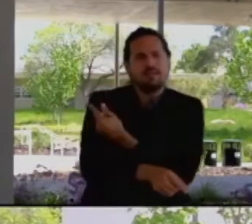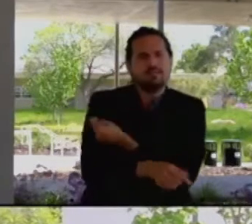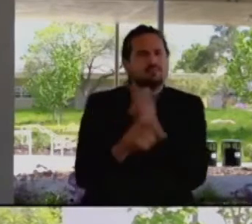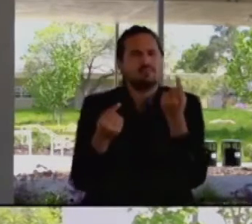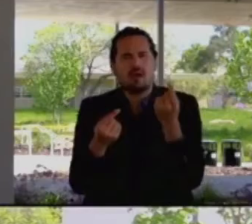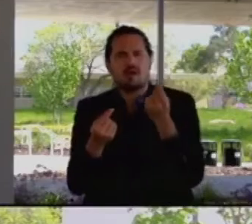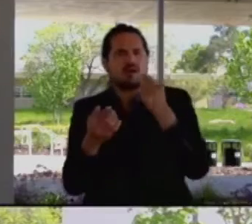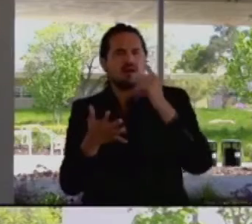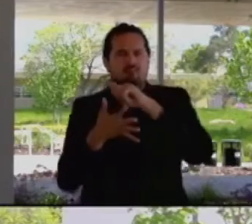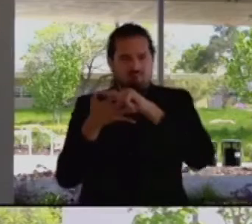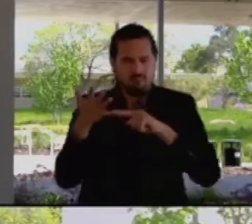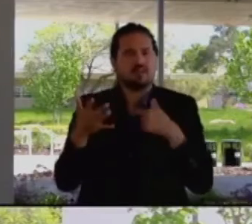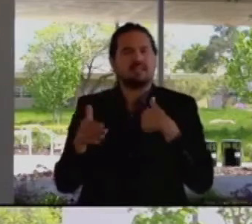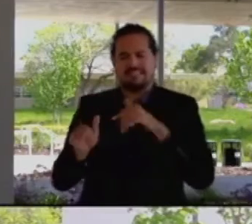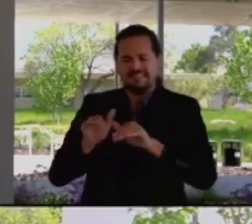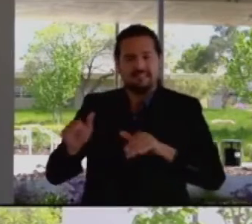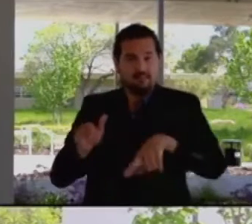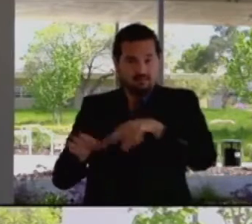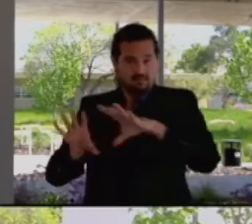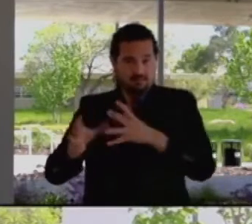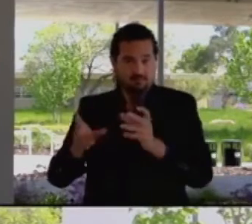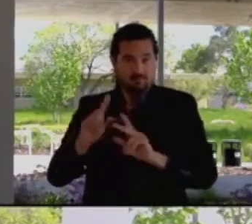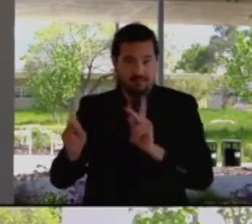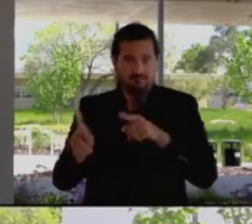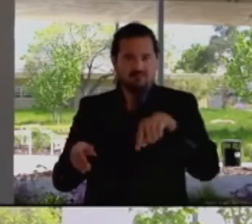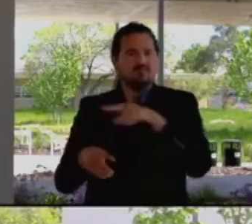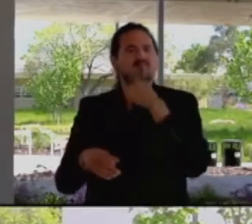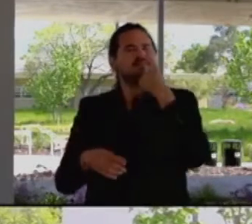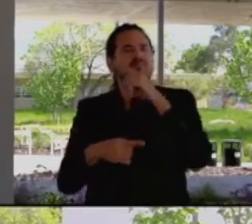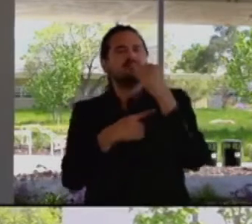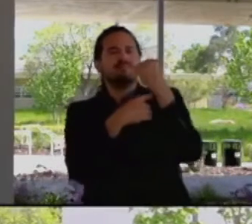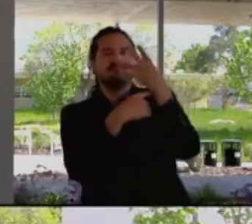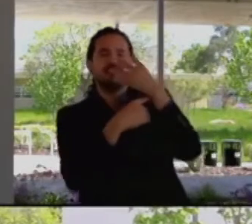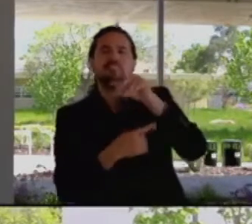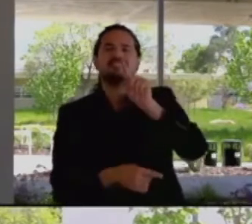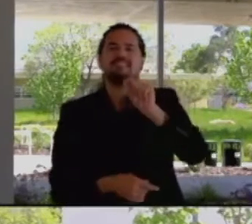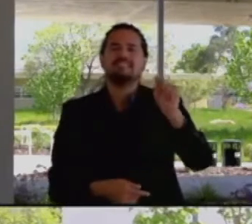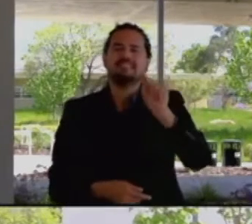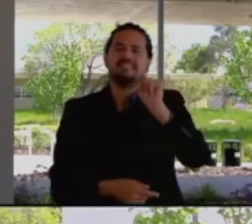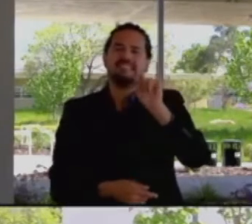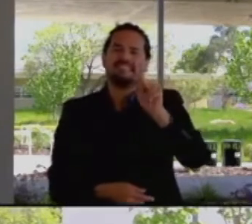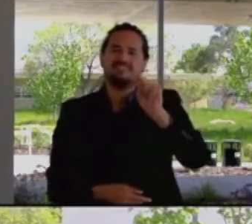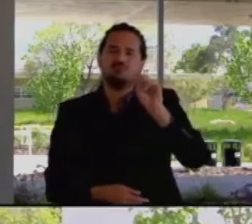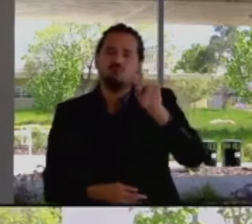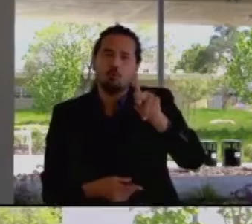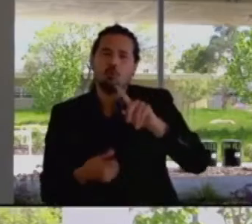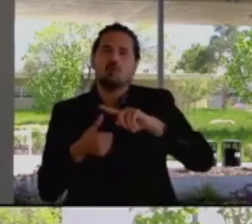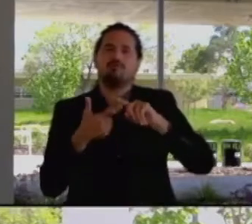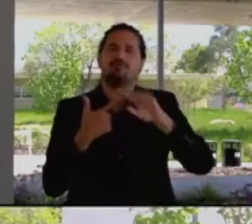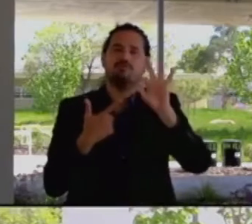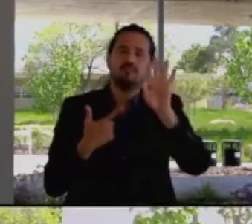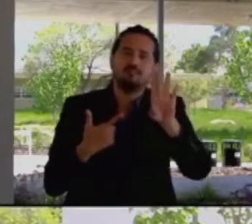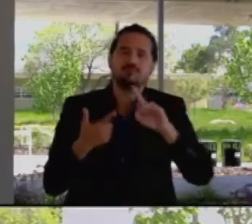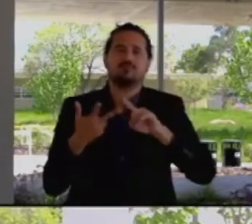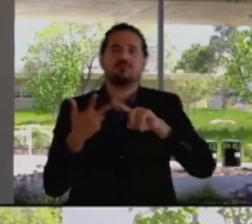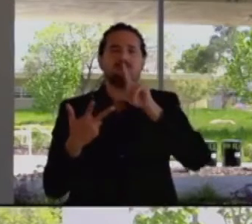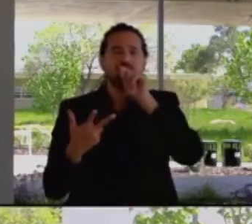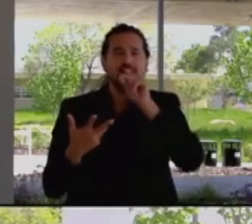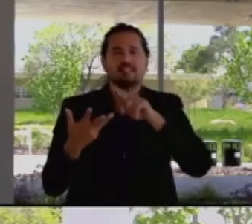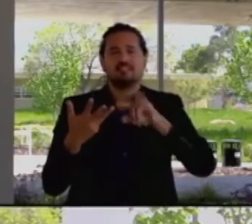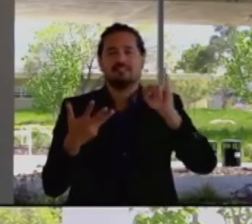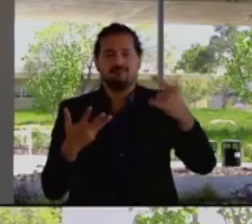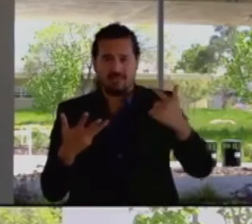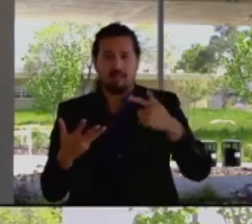communication methods, some of which I hadn't heard of yet, to be frank. And so it was a really refreshing thing. But I will also say we did this in partnership with the County Office